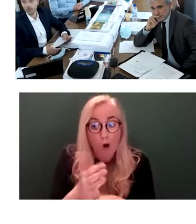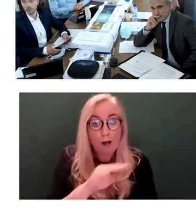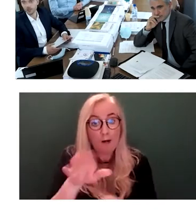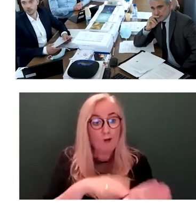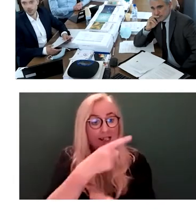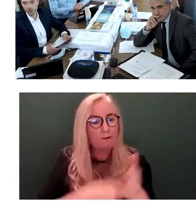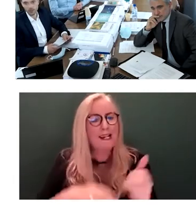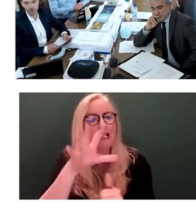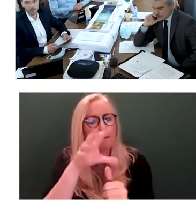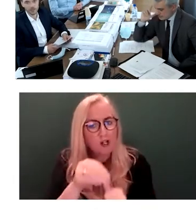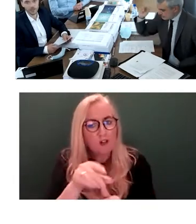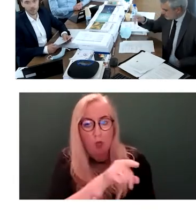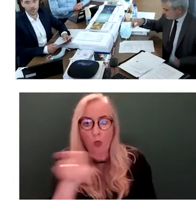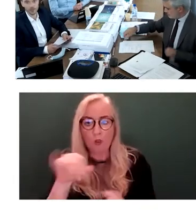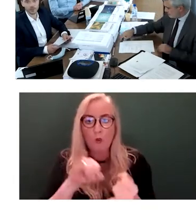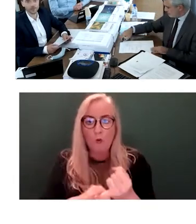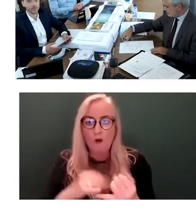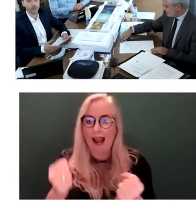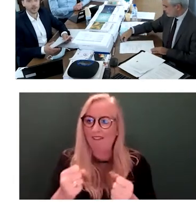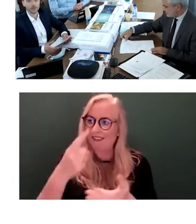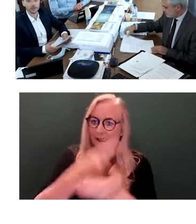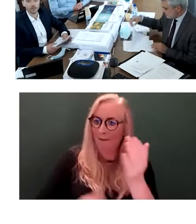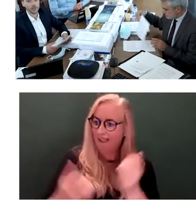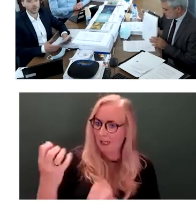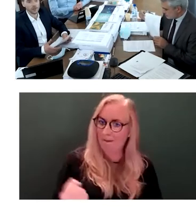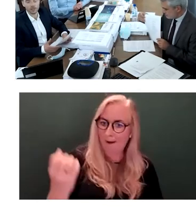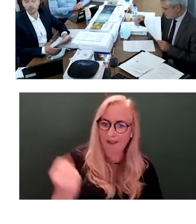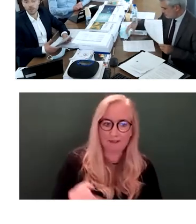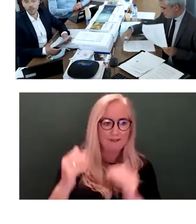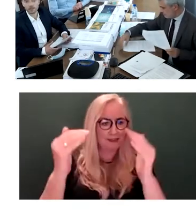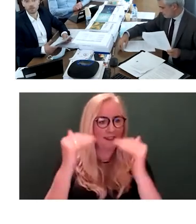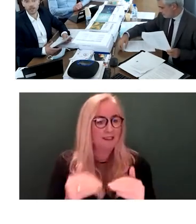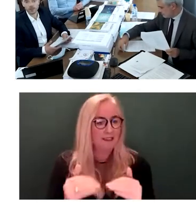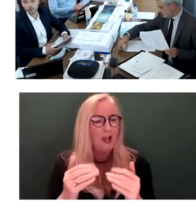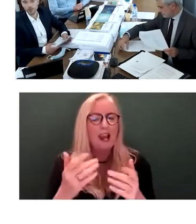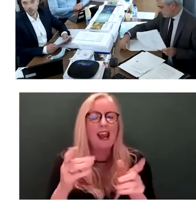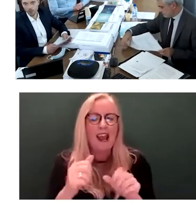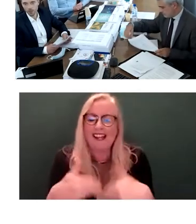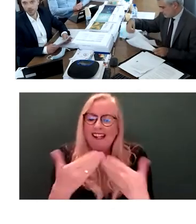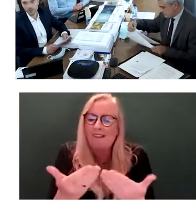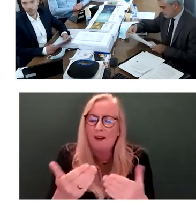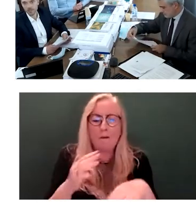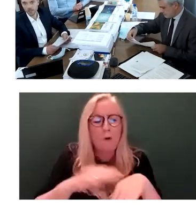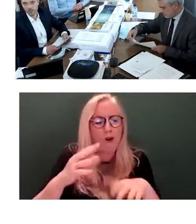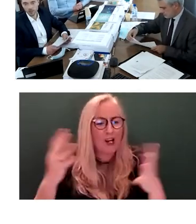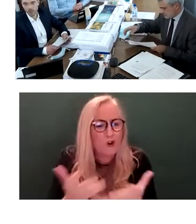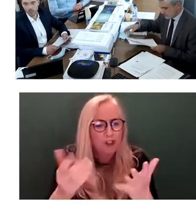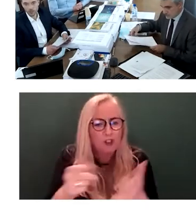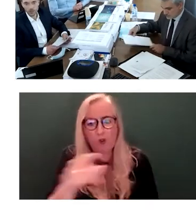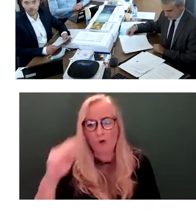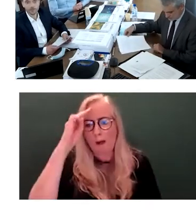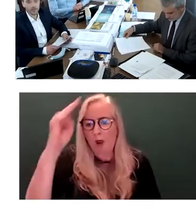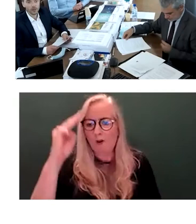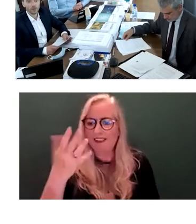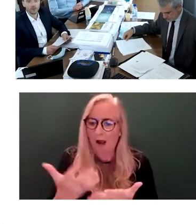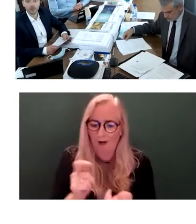in particular also to those on disability payments. Third, we see space to better encourage employers to adapt and accommodate